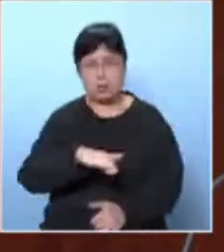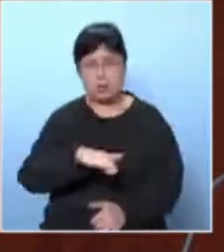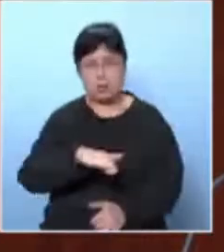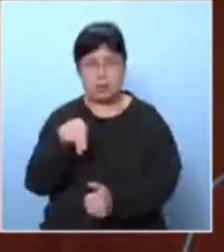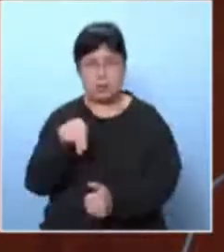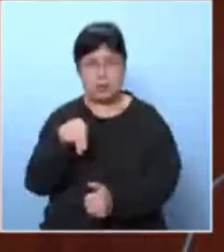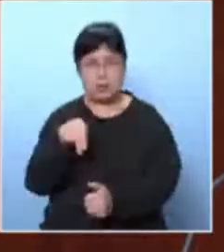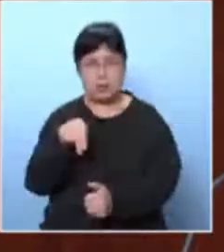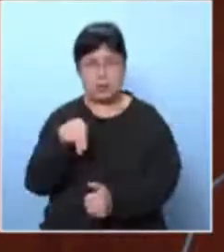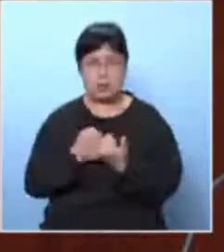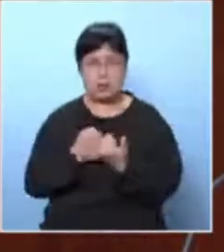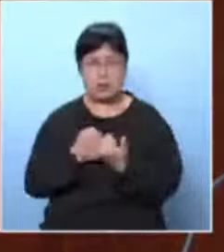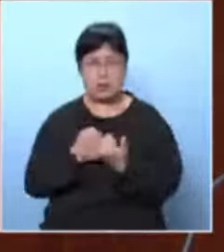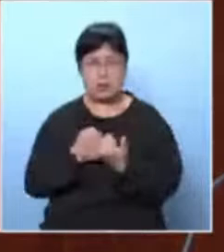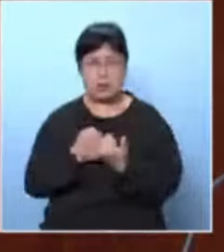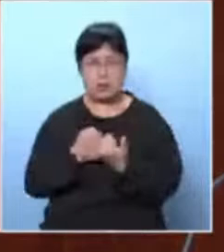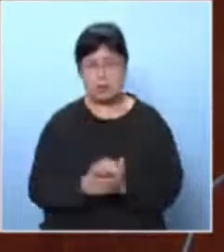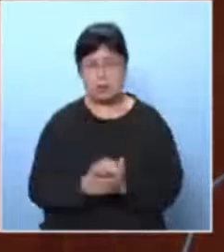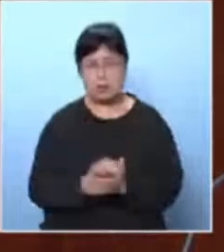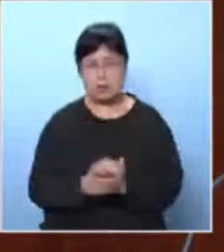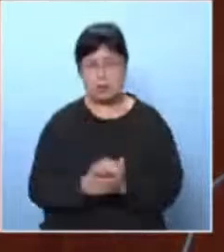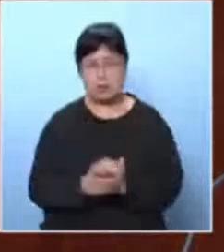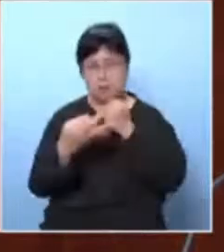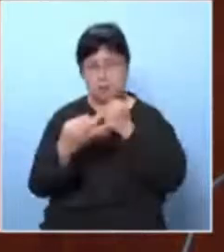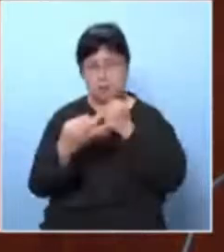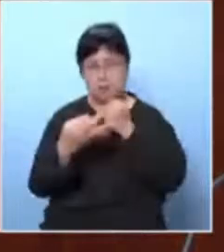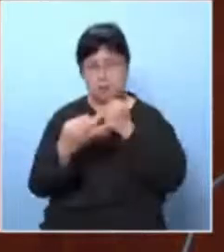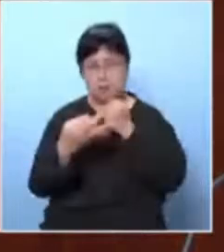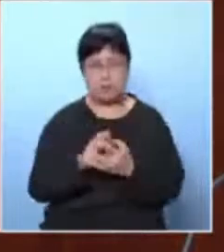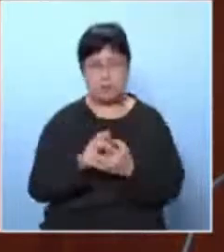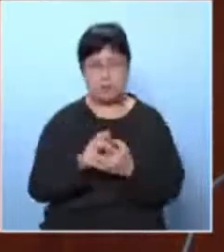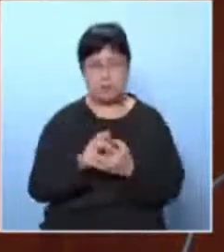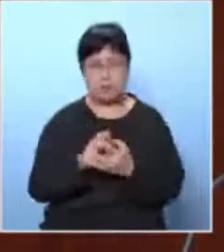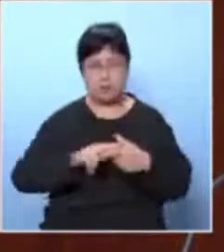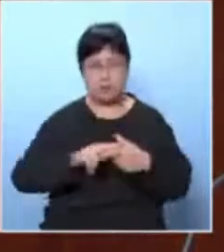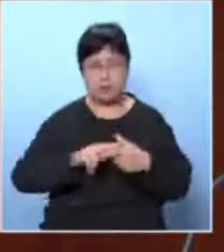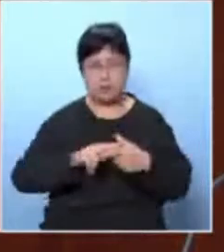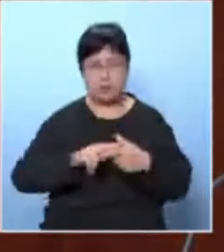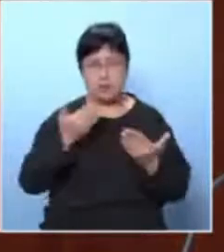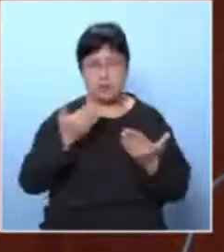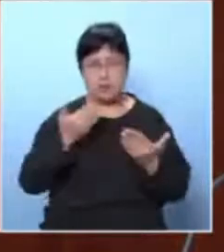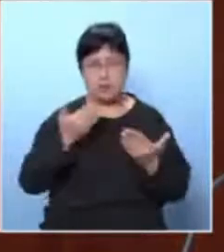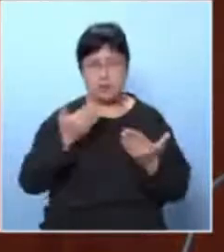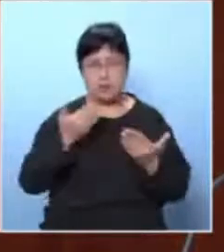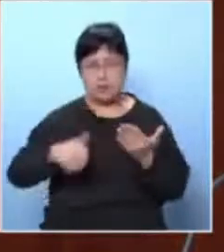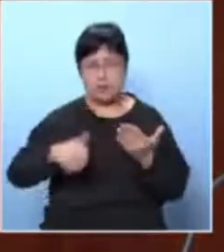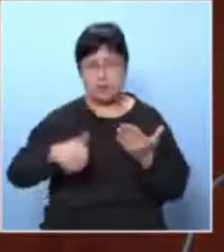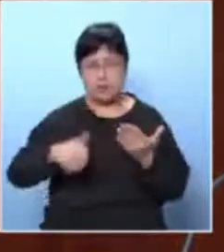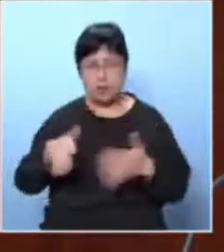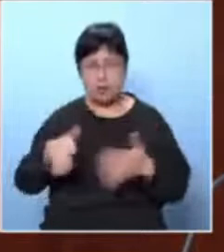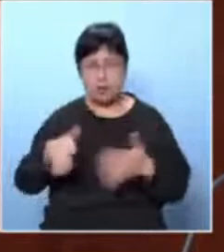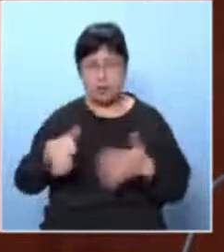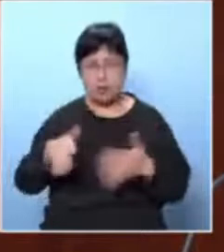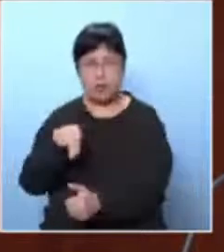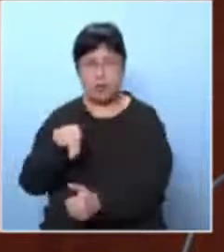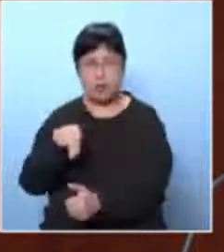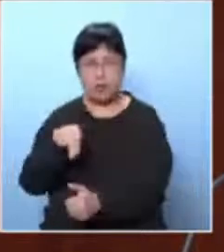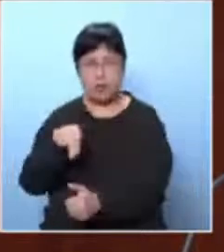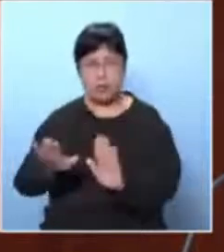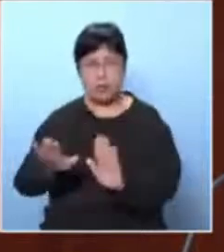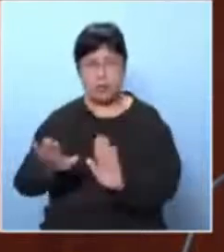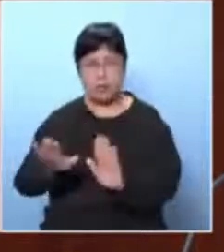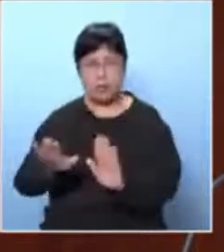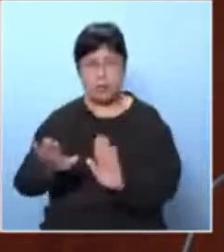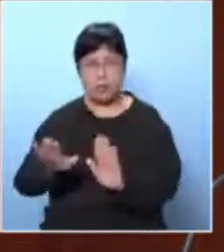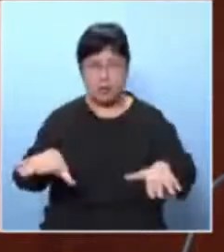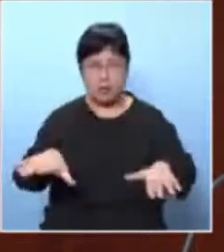3. Extend the after-school care program for pre-primary children to cover all districts.